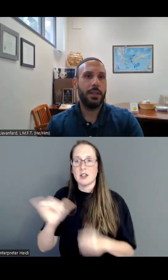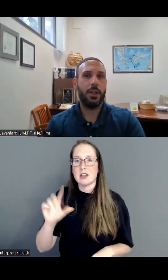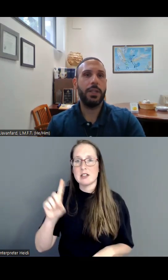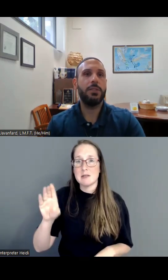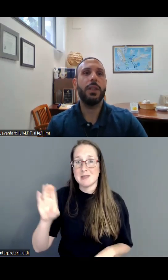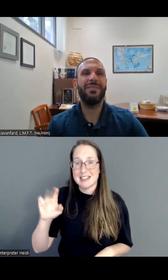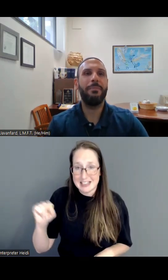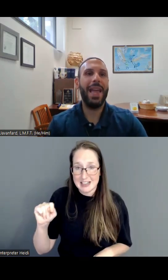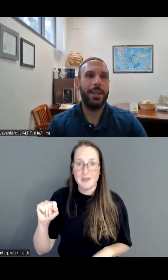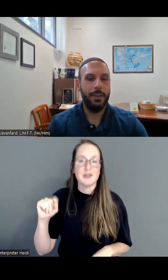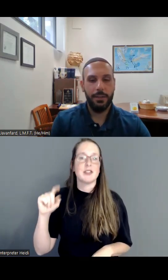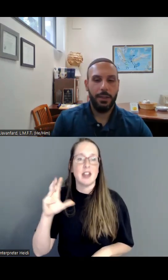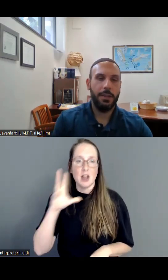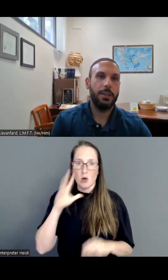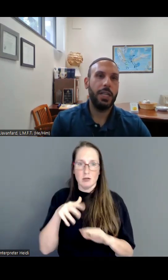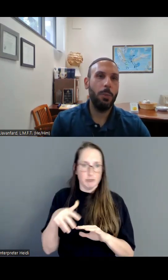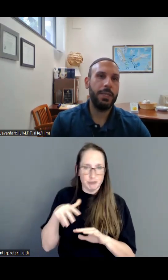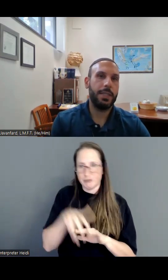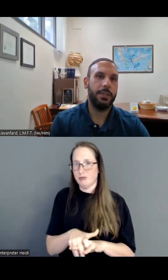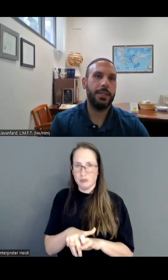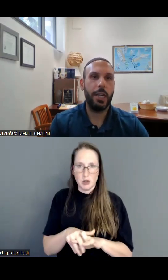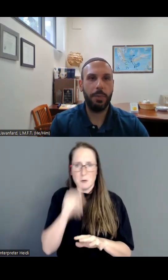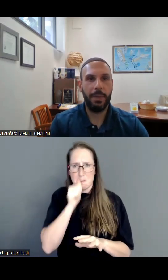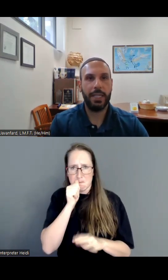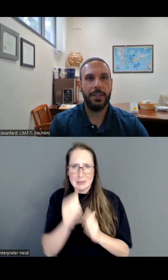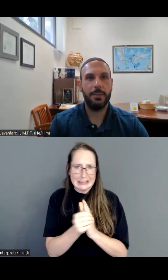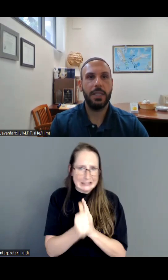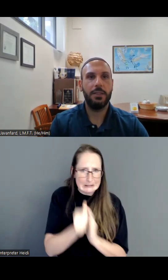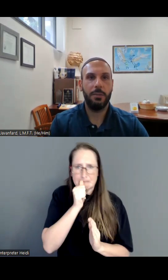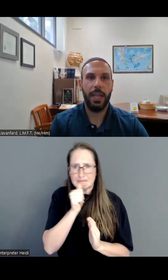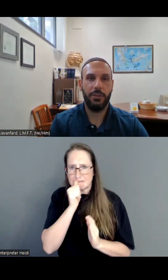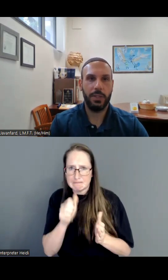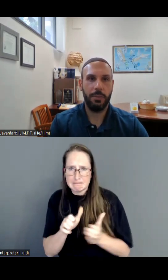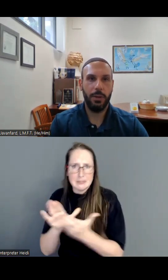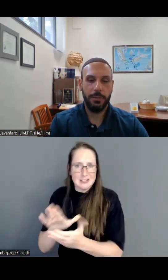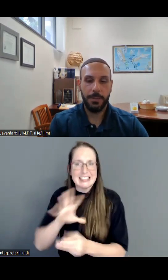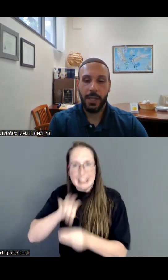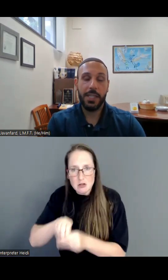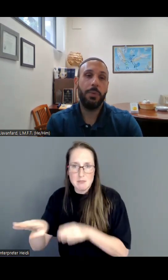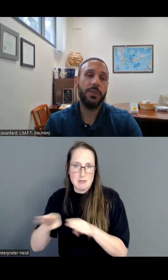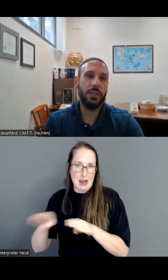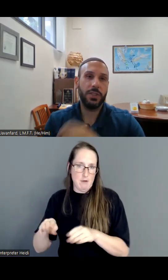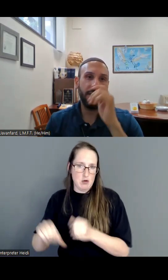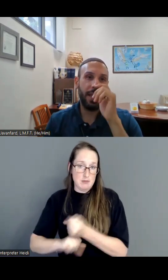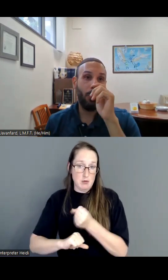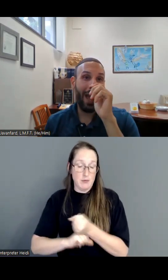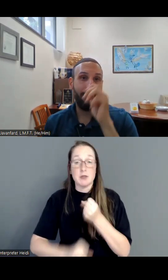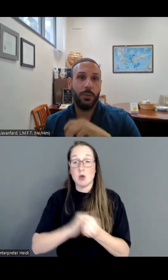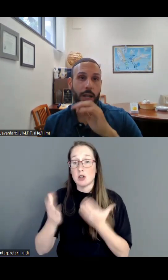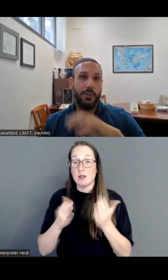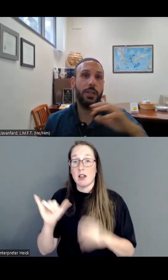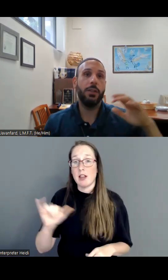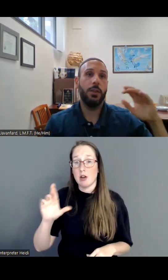DBT that are going to embed coping skills and coping mechanisms into the behavioral support, and supportive services like